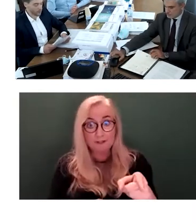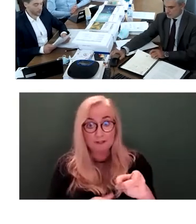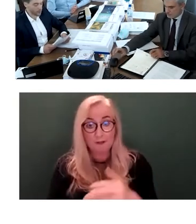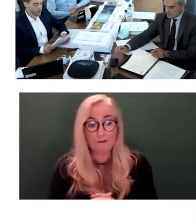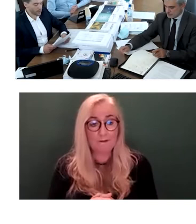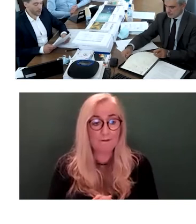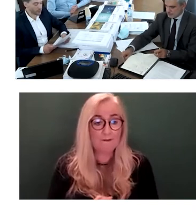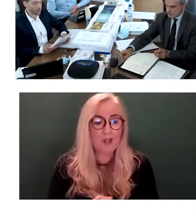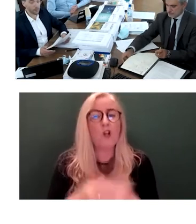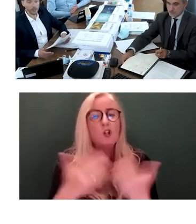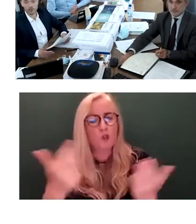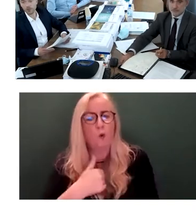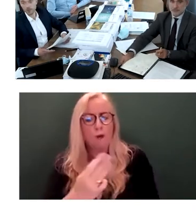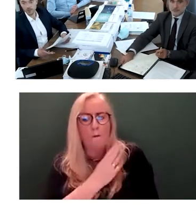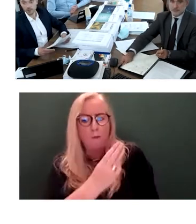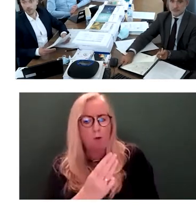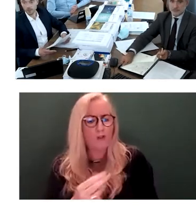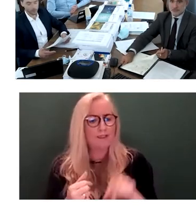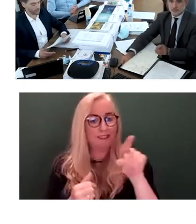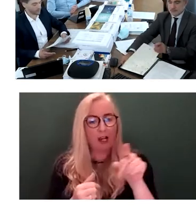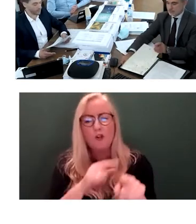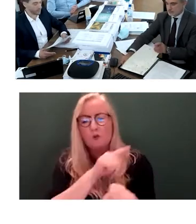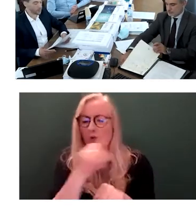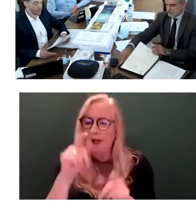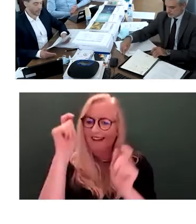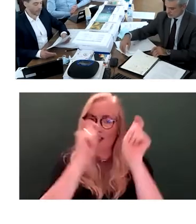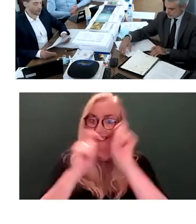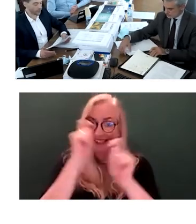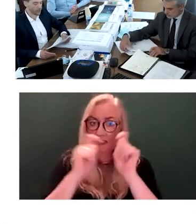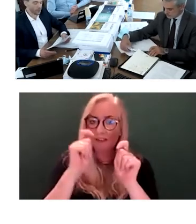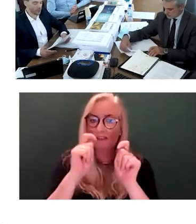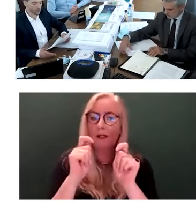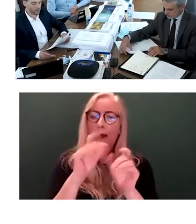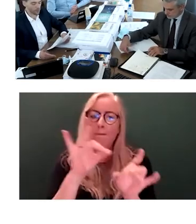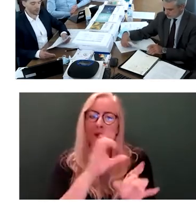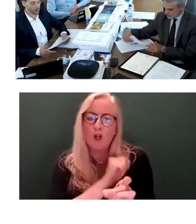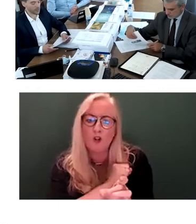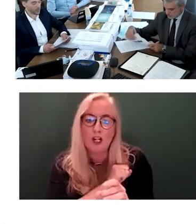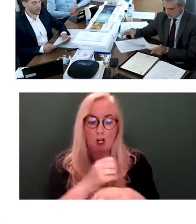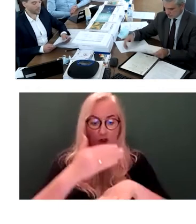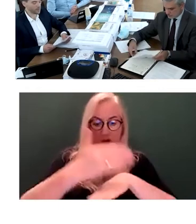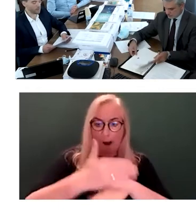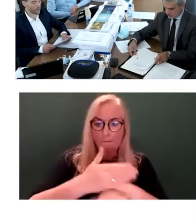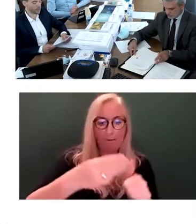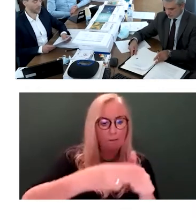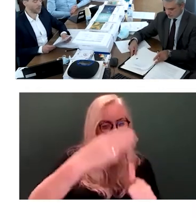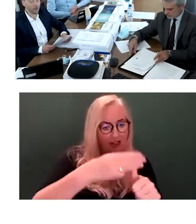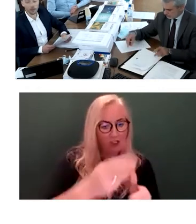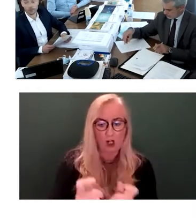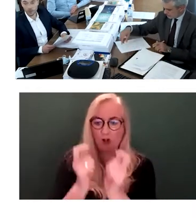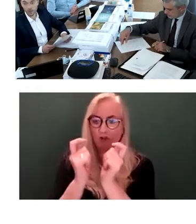Well, what we propose here would be to consider to make actually job preparation and training